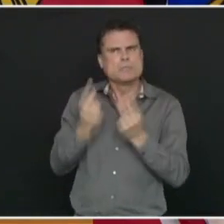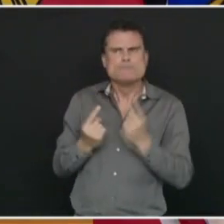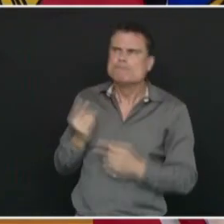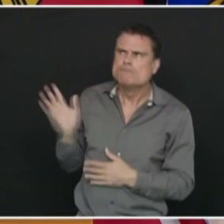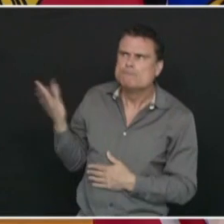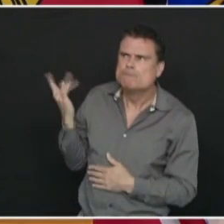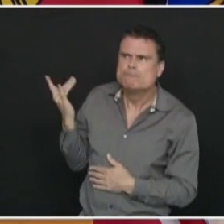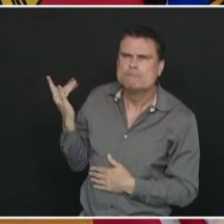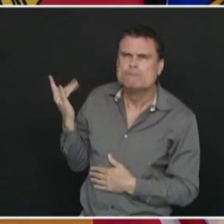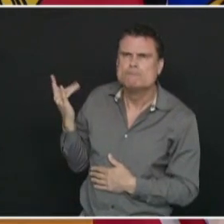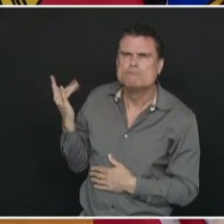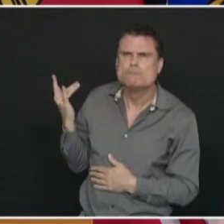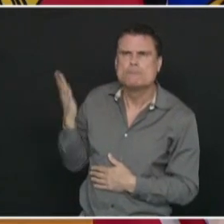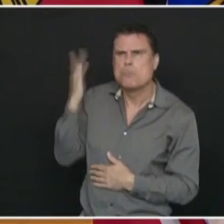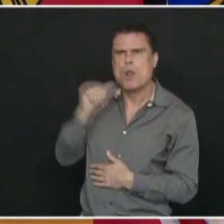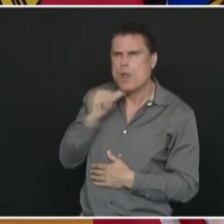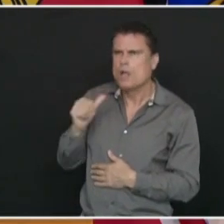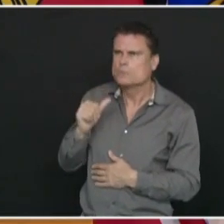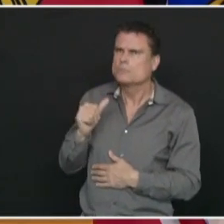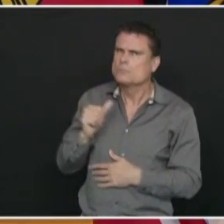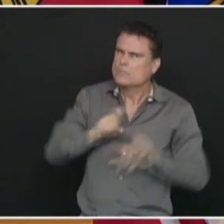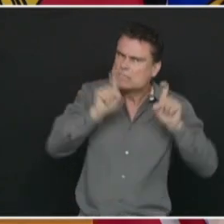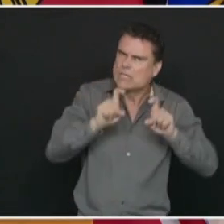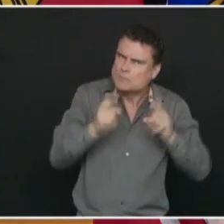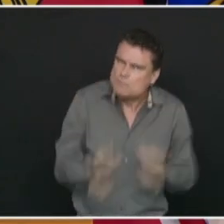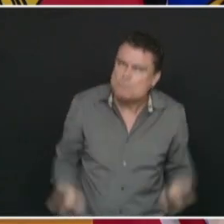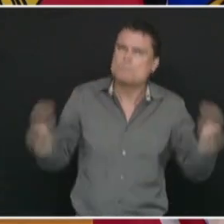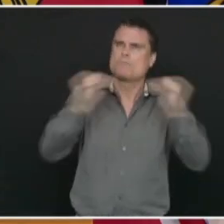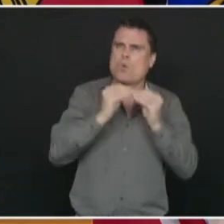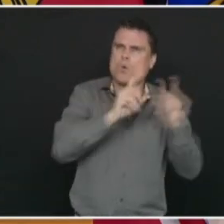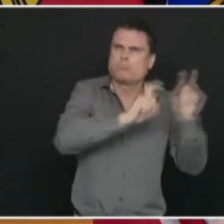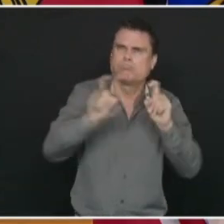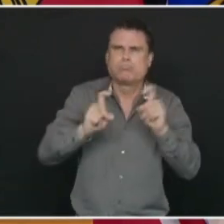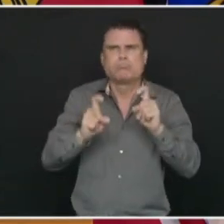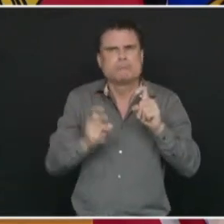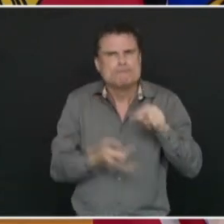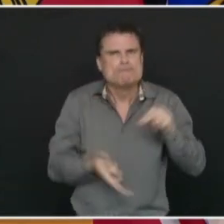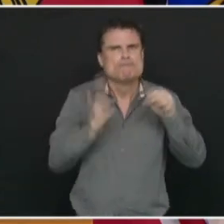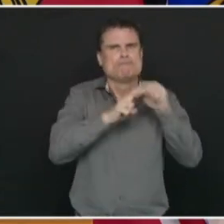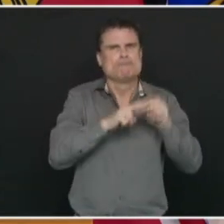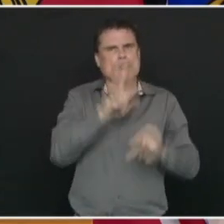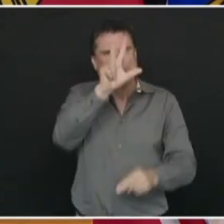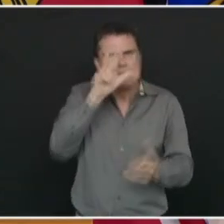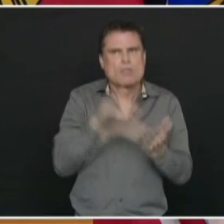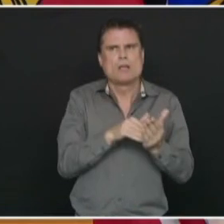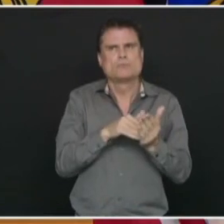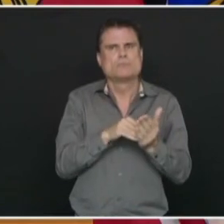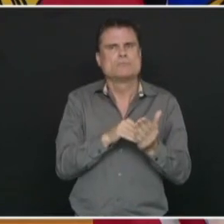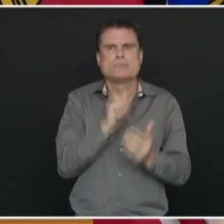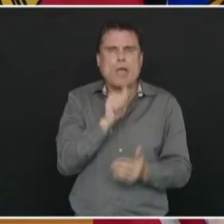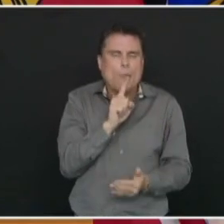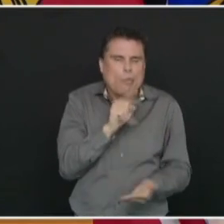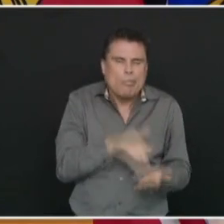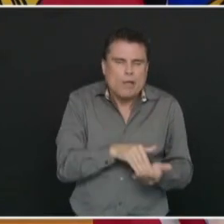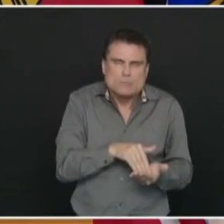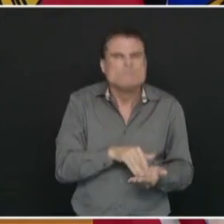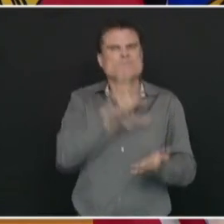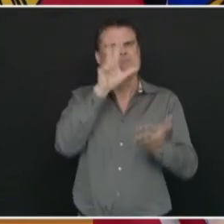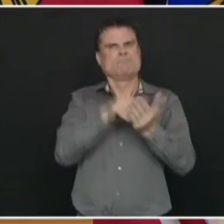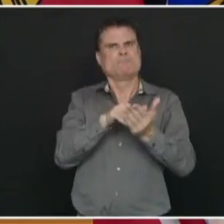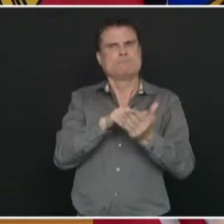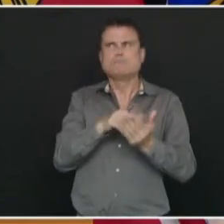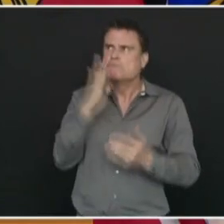are continuing to test widely in our long-term care facility outbreaks, and with a very, very sensitive, so you don't have